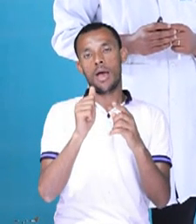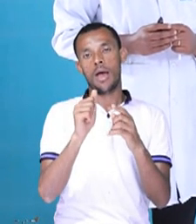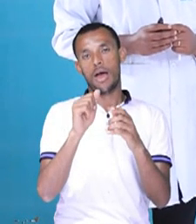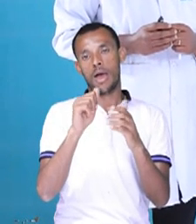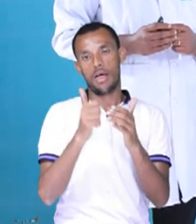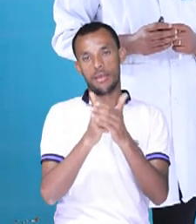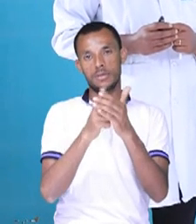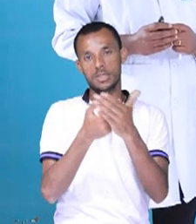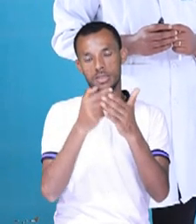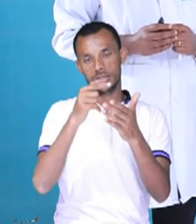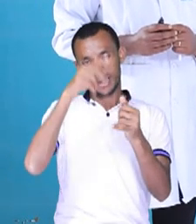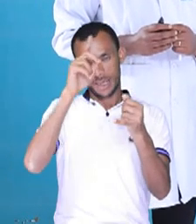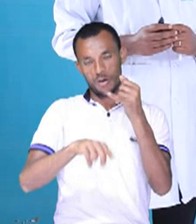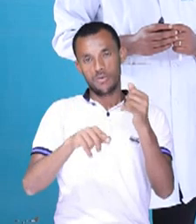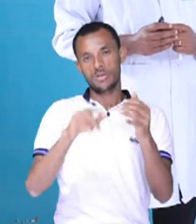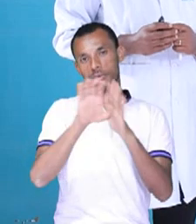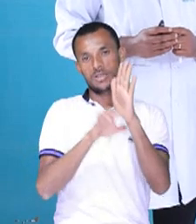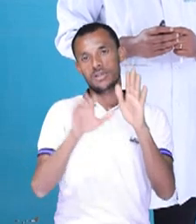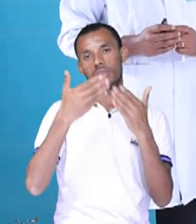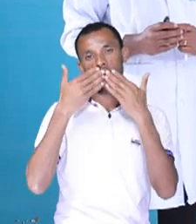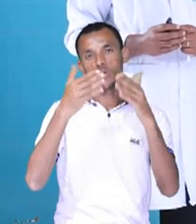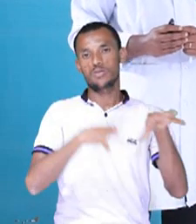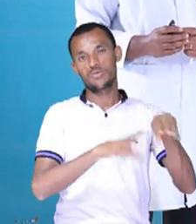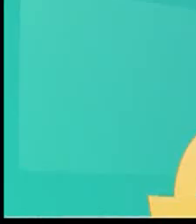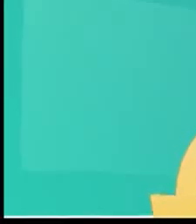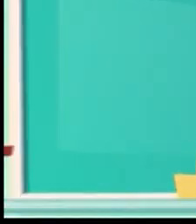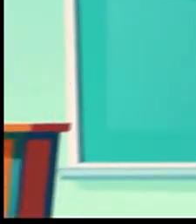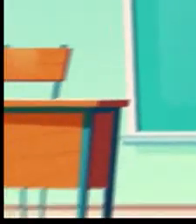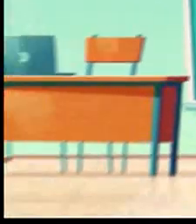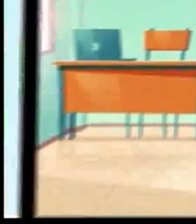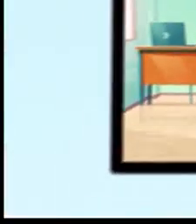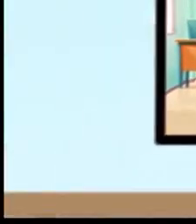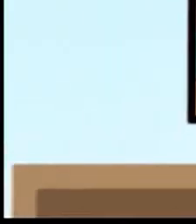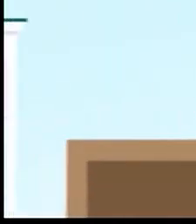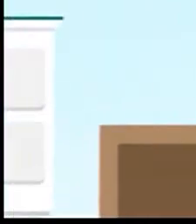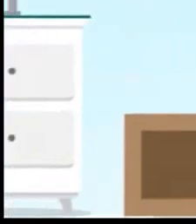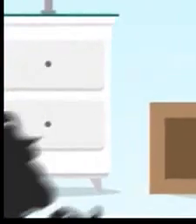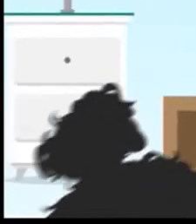chapter 3. Thank you, students. Thank you, family.